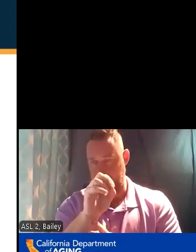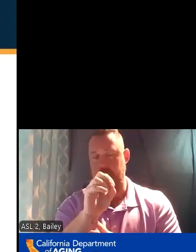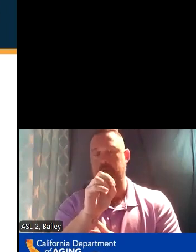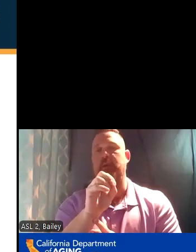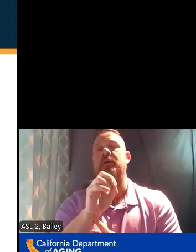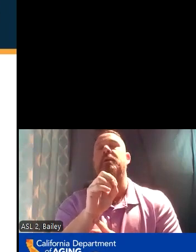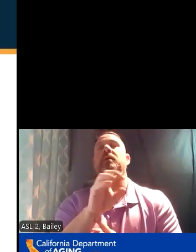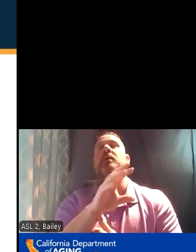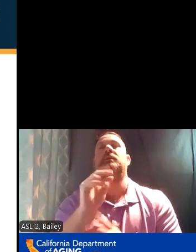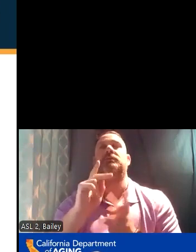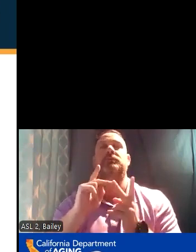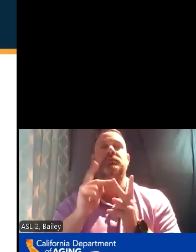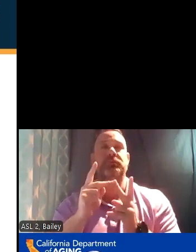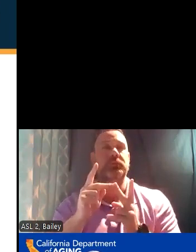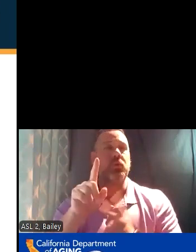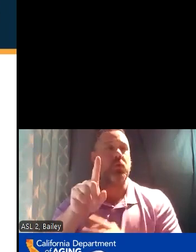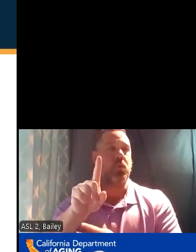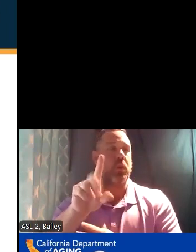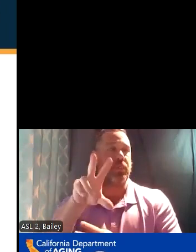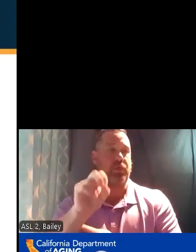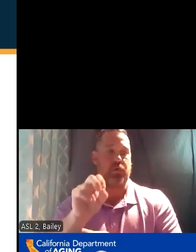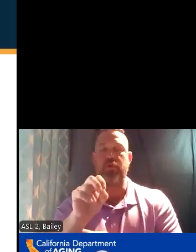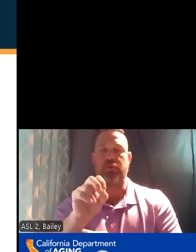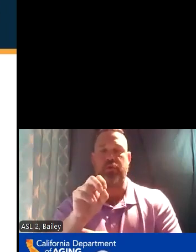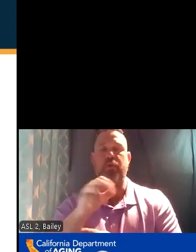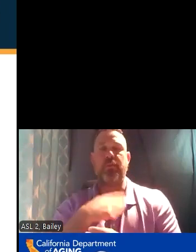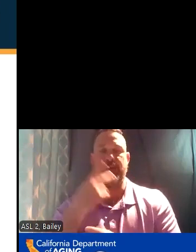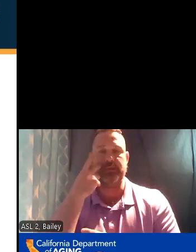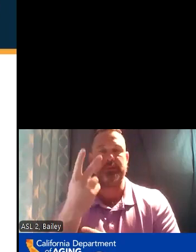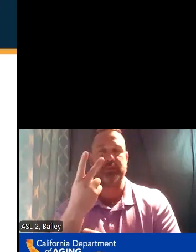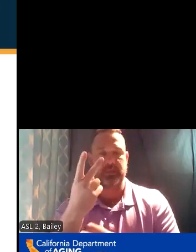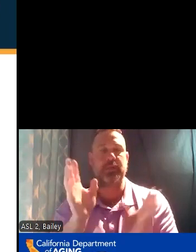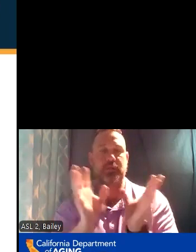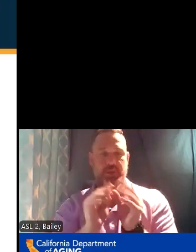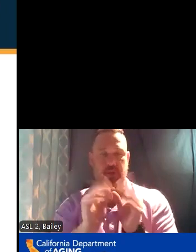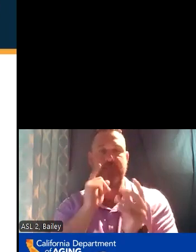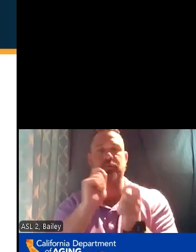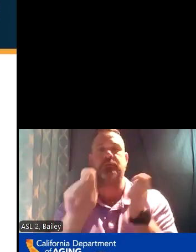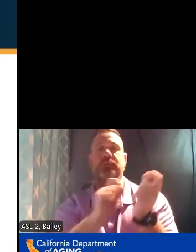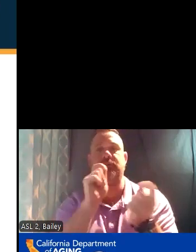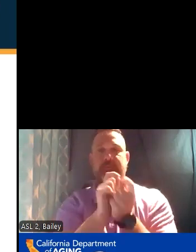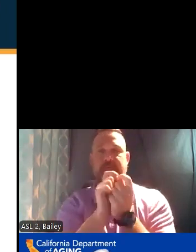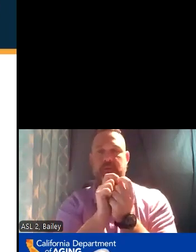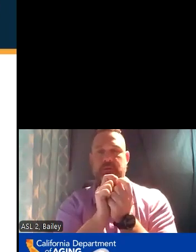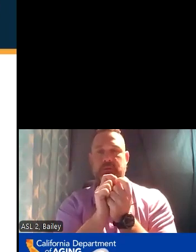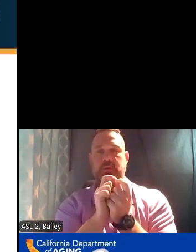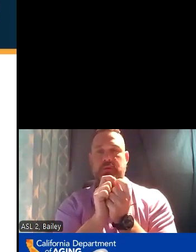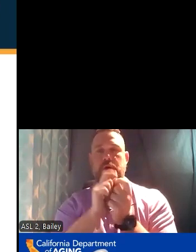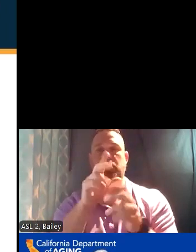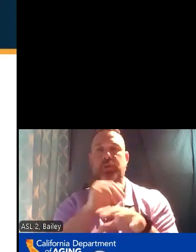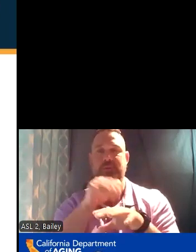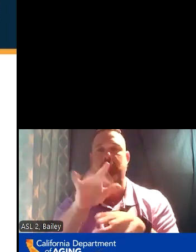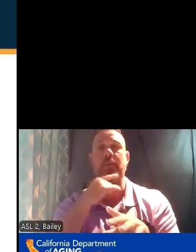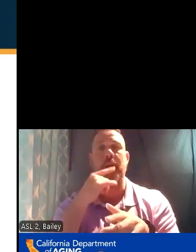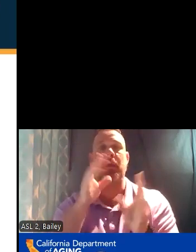a.m. and the second at 1:30. So please see the agenda for specifics on that. And of course, you can send public comments